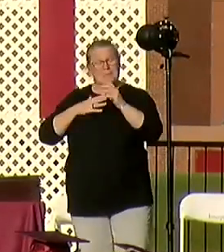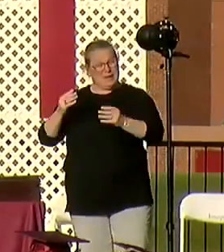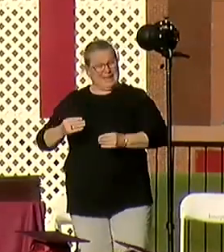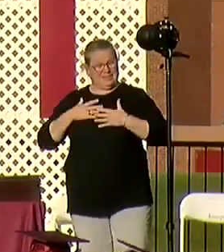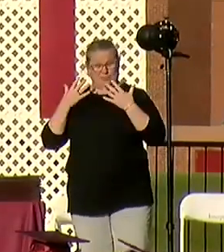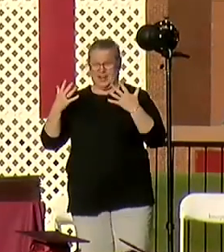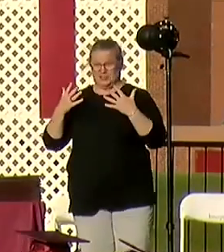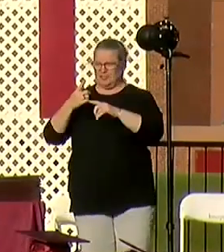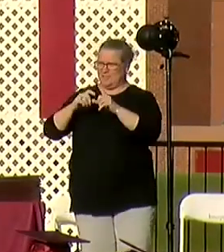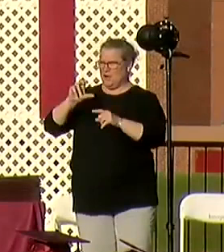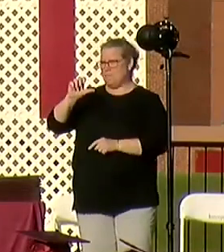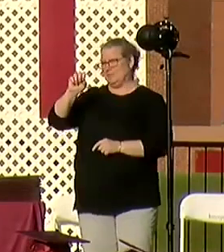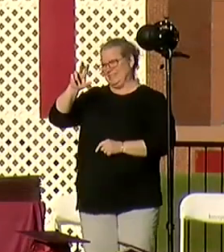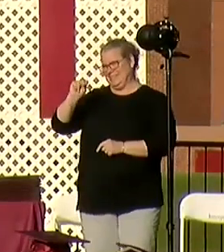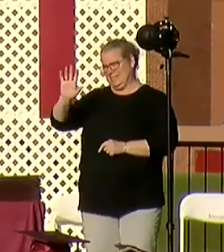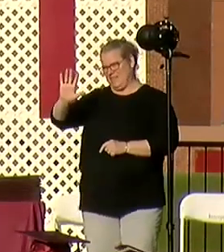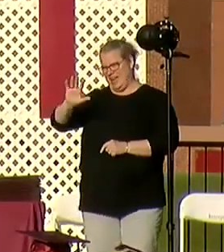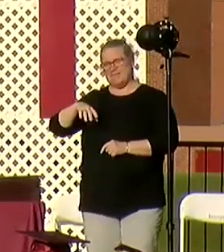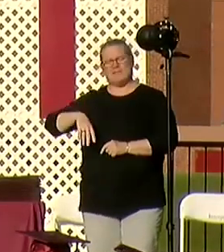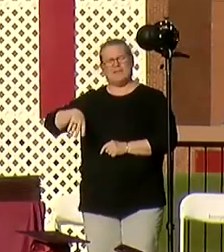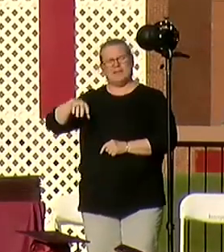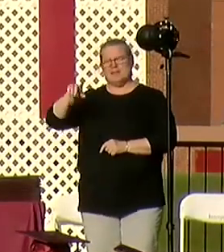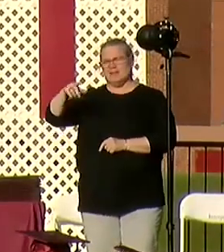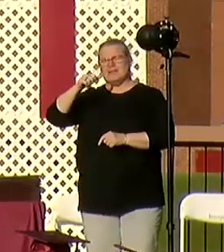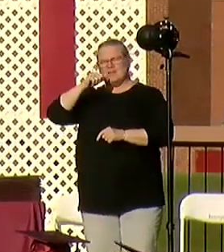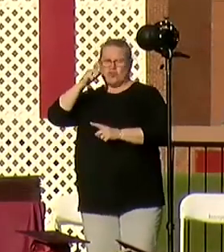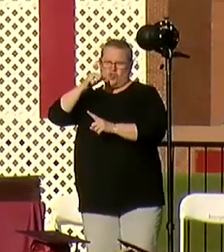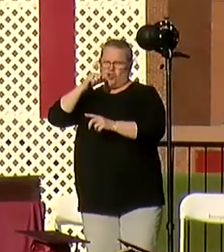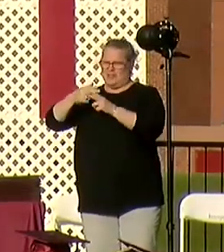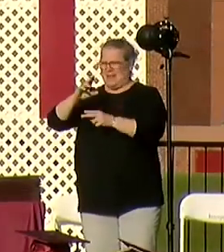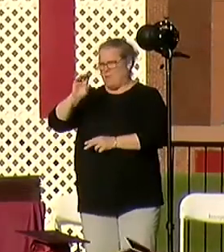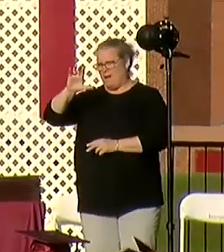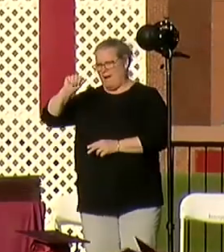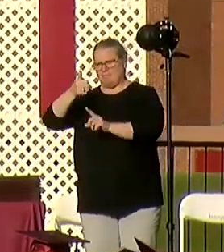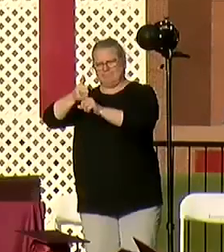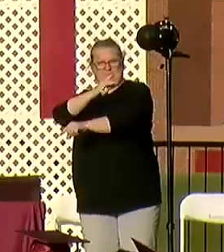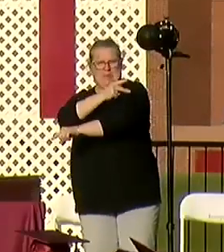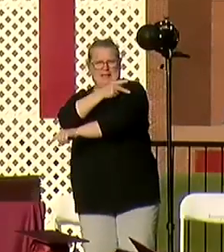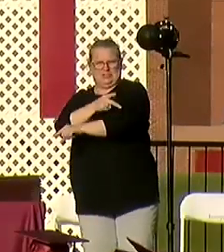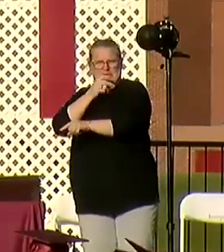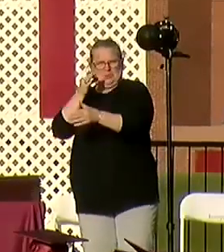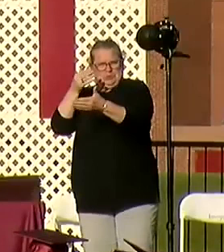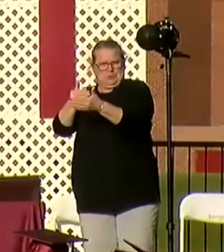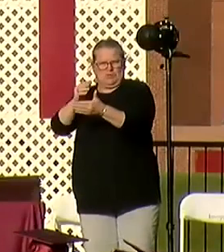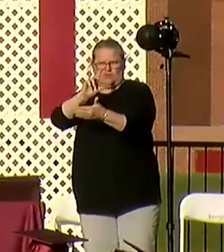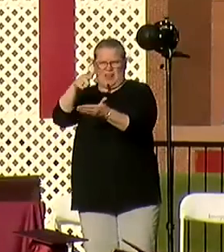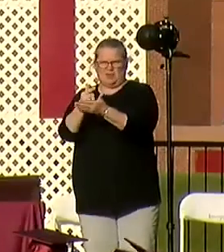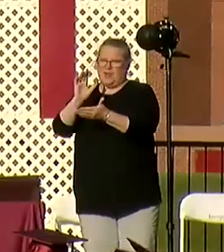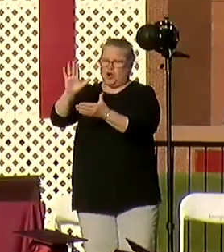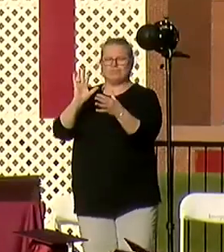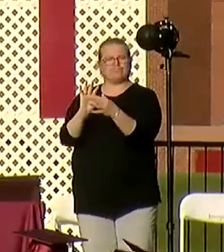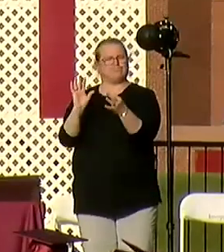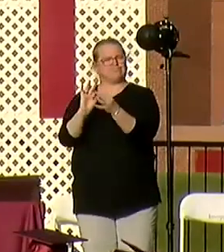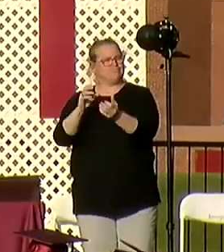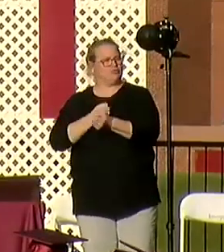season 5 of Grey's Anatomy when Becca, a patient who is nearing her graduation, shared these words. Today's the day my